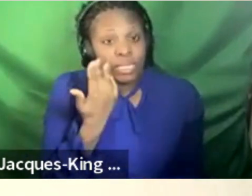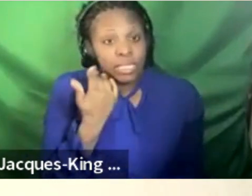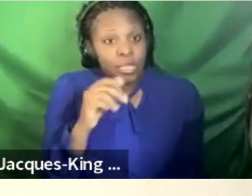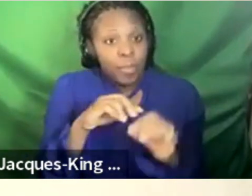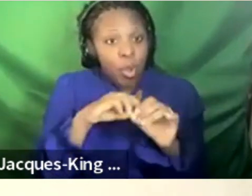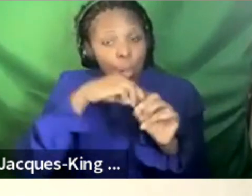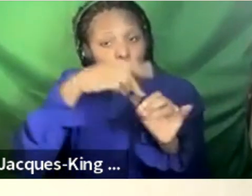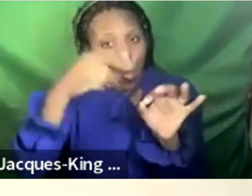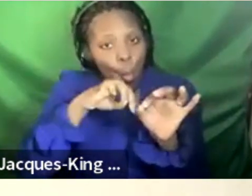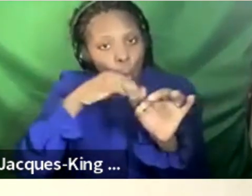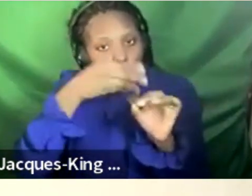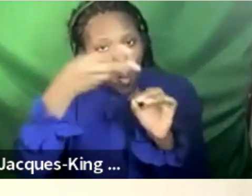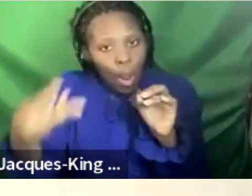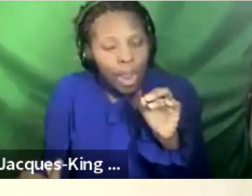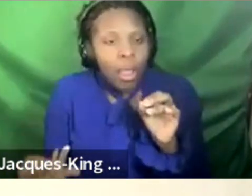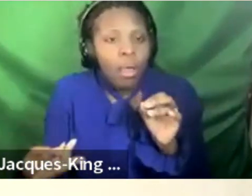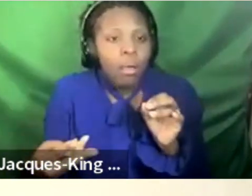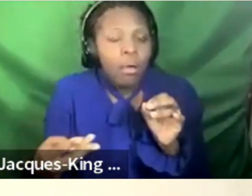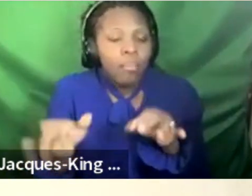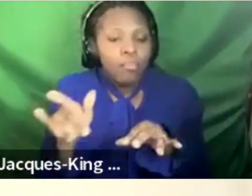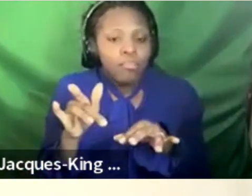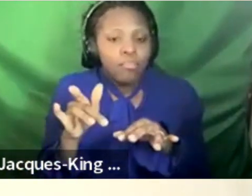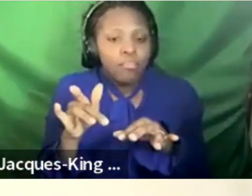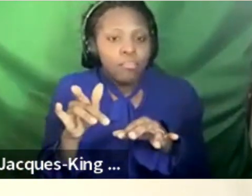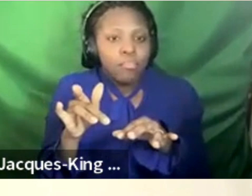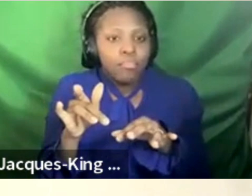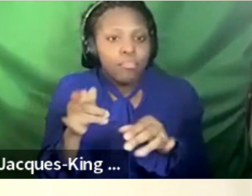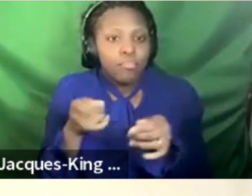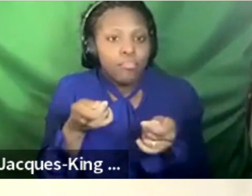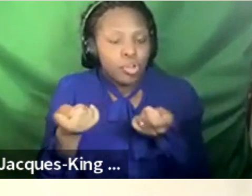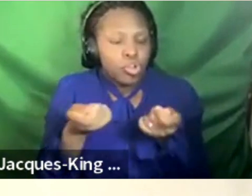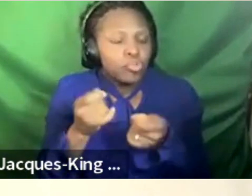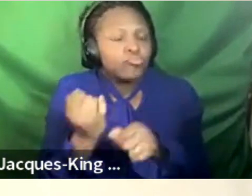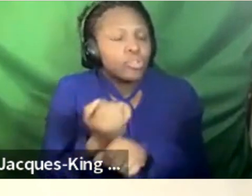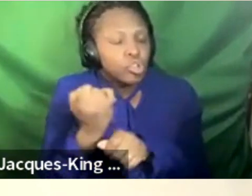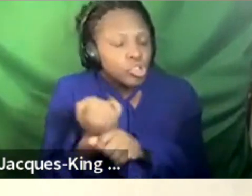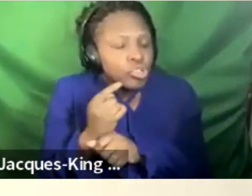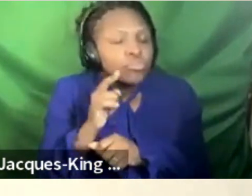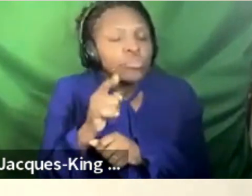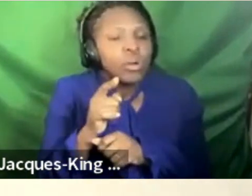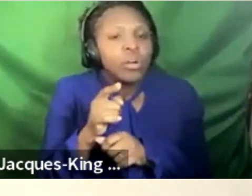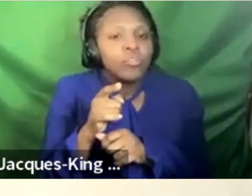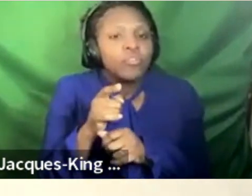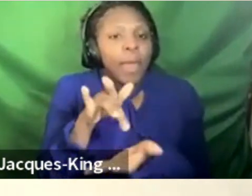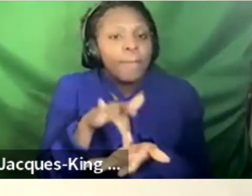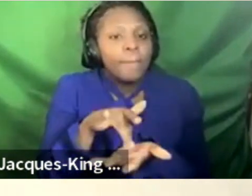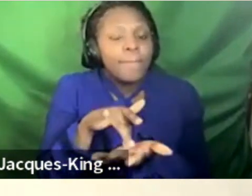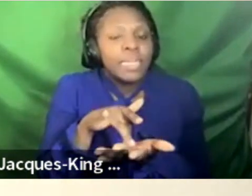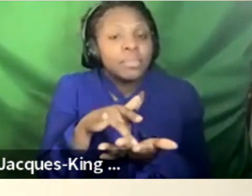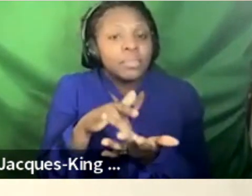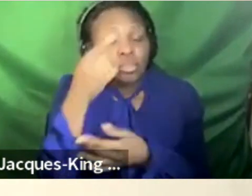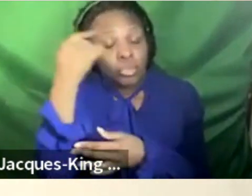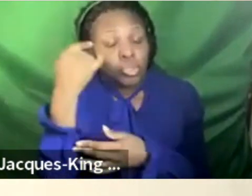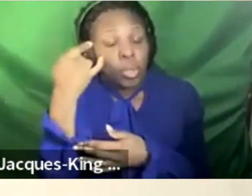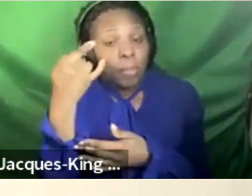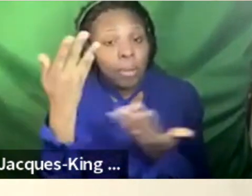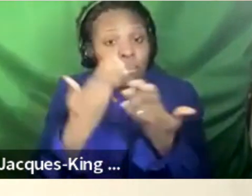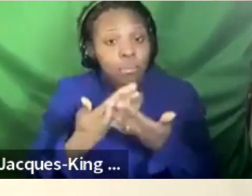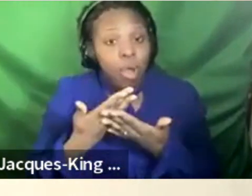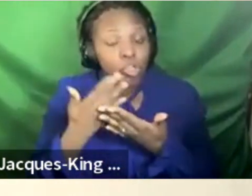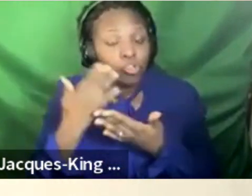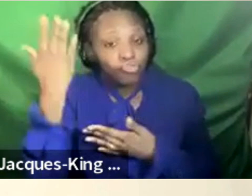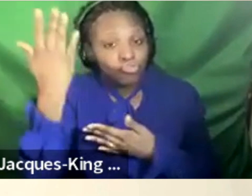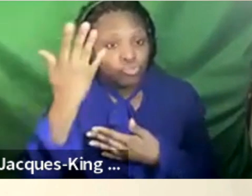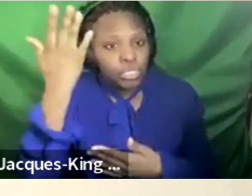there's been a more recent, really queer production of Midsummer Night's Dream. But I feel like in general with